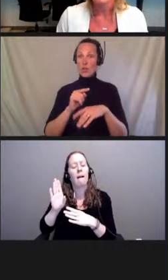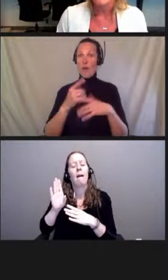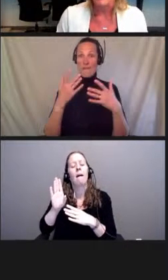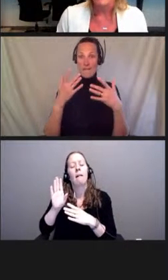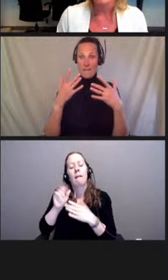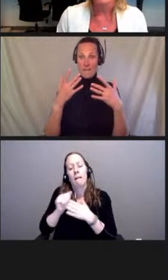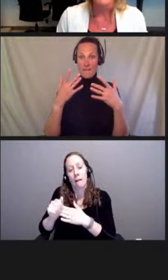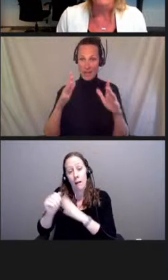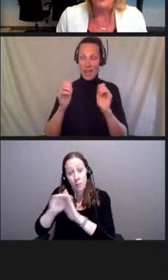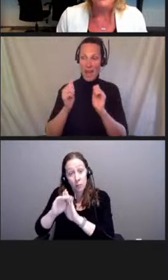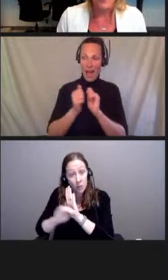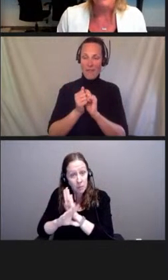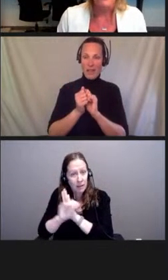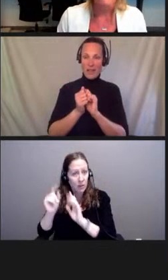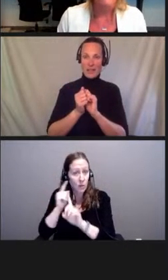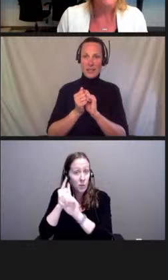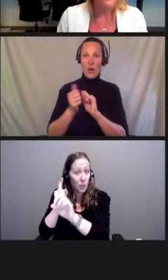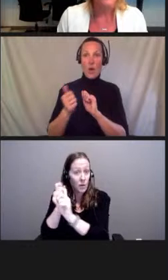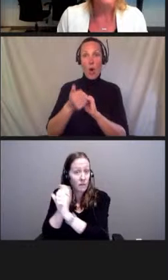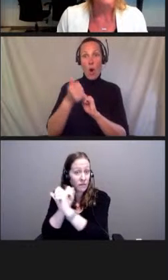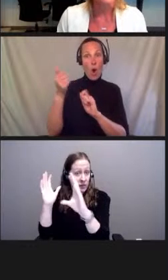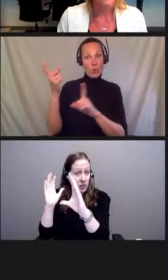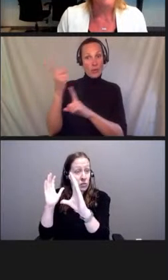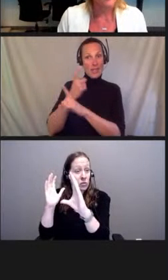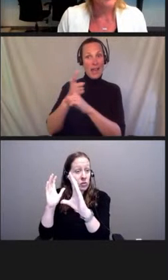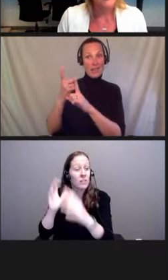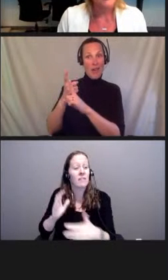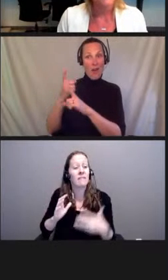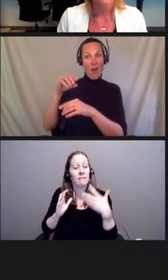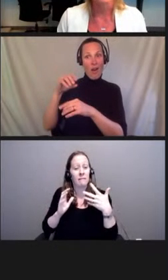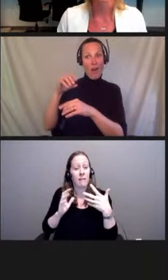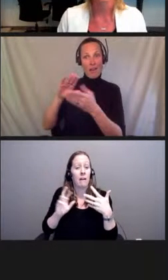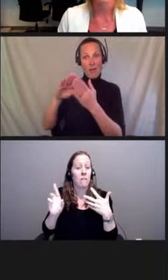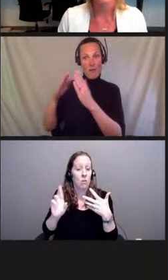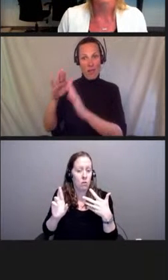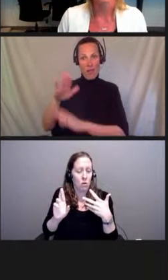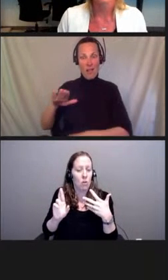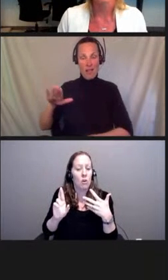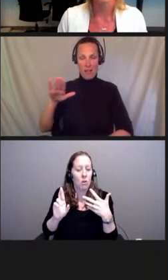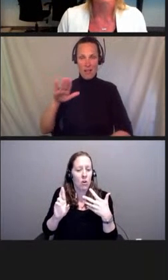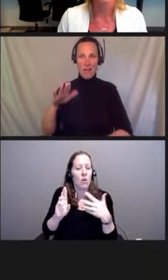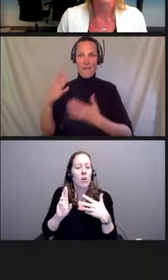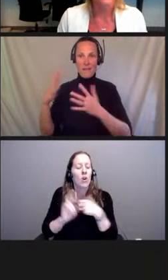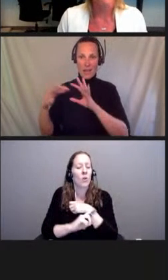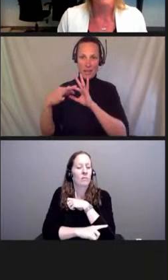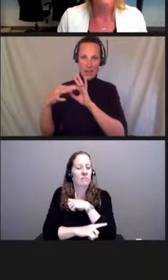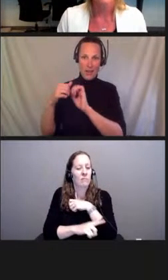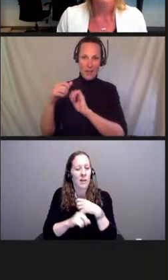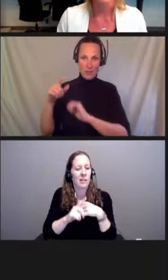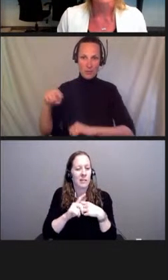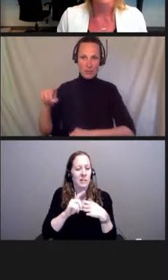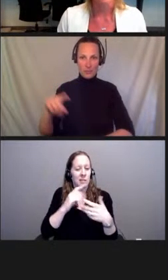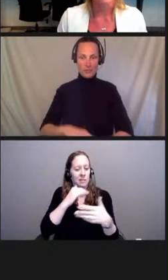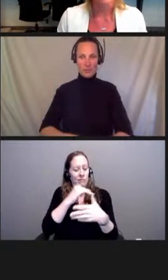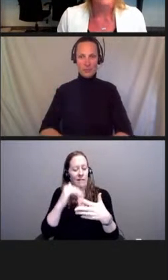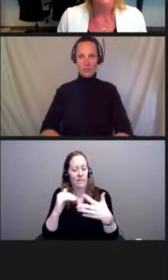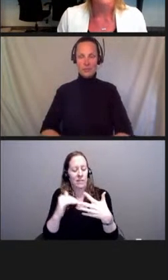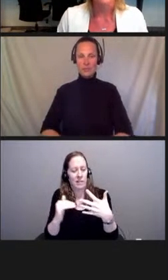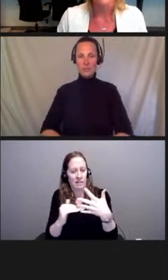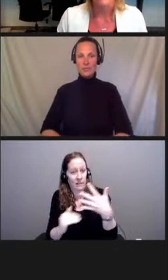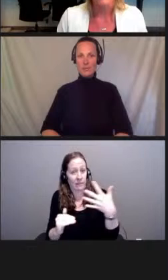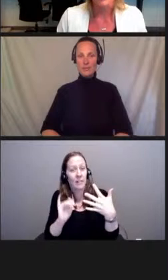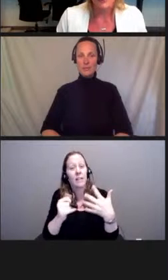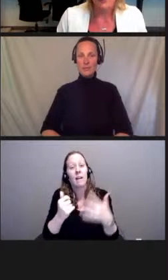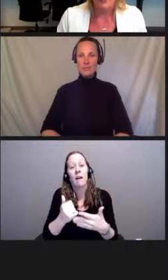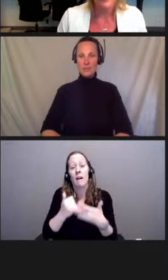In addition, it was guided by the 5 R's waste hierarchy, which formed part of the framework for the development of the waste